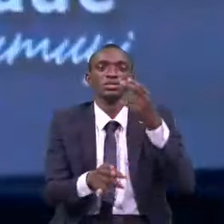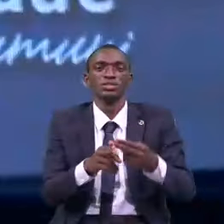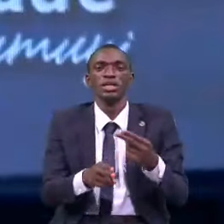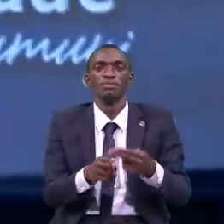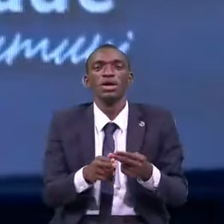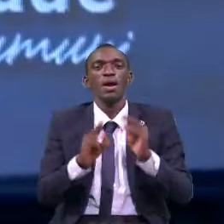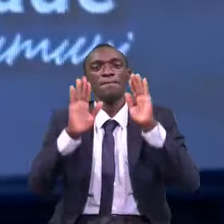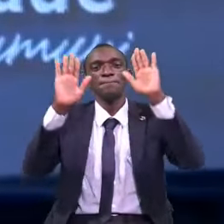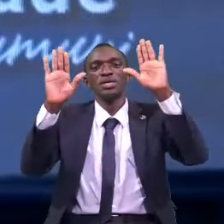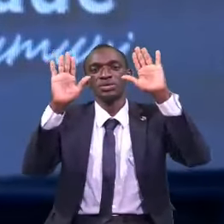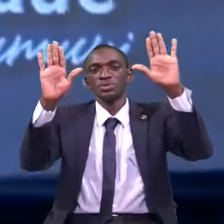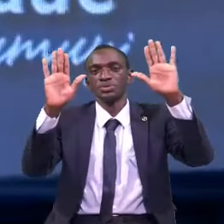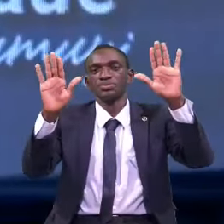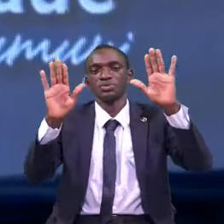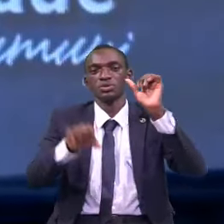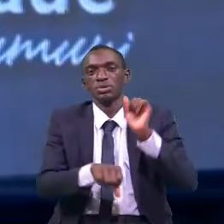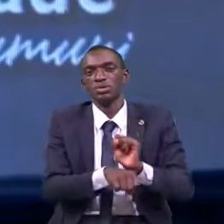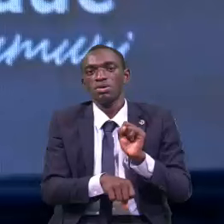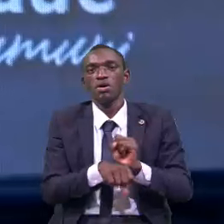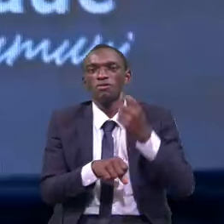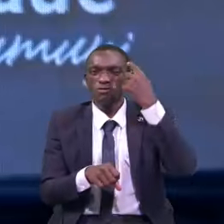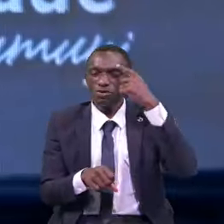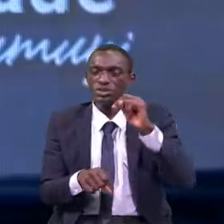Miracle for the incurable.